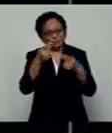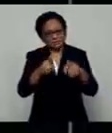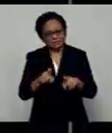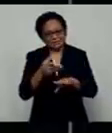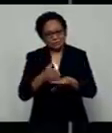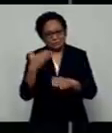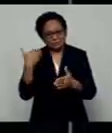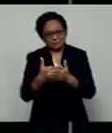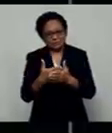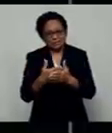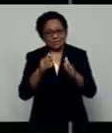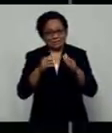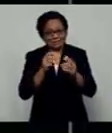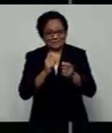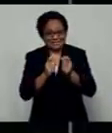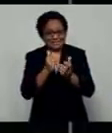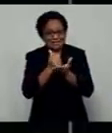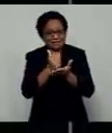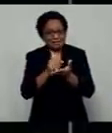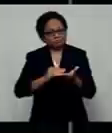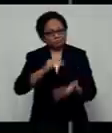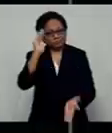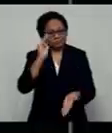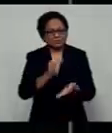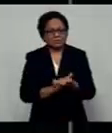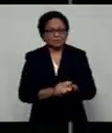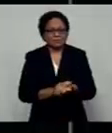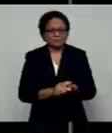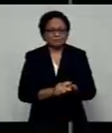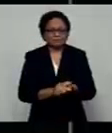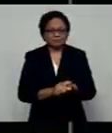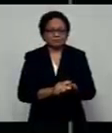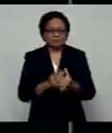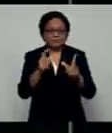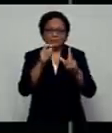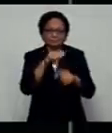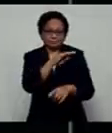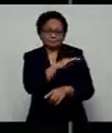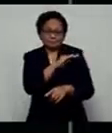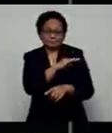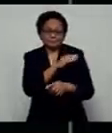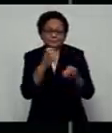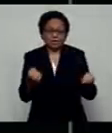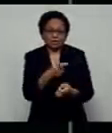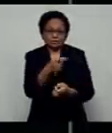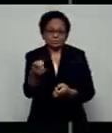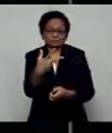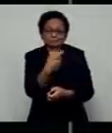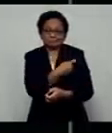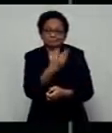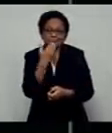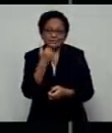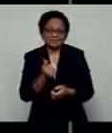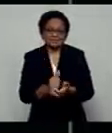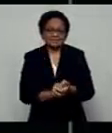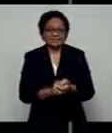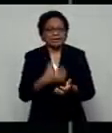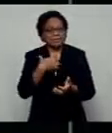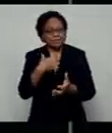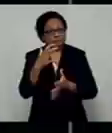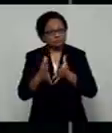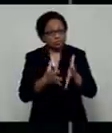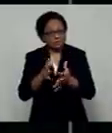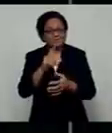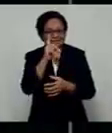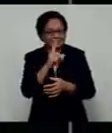positivity doubles WHO threshold and Prime Minister urges Fijians to get vaccinated. For these stories and others, you can